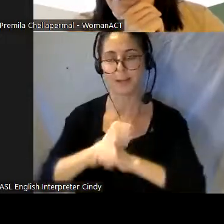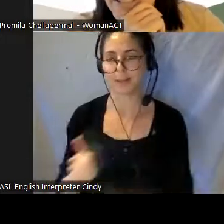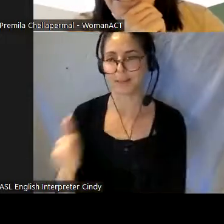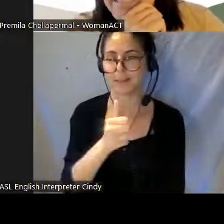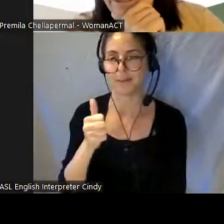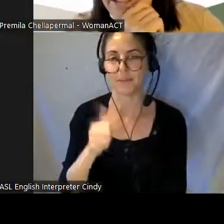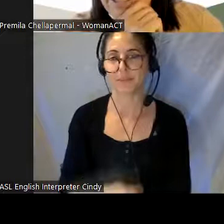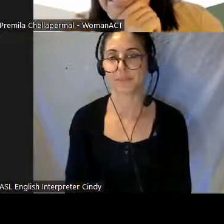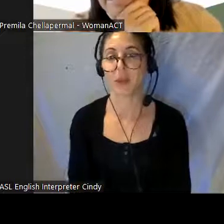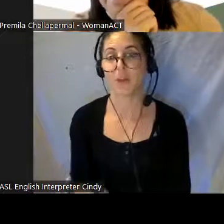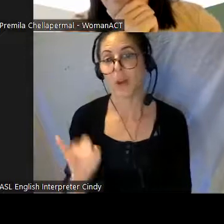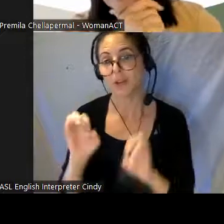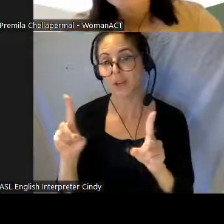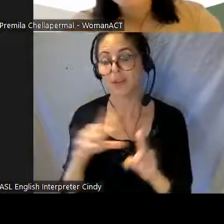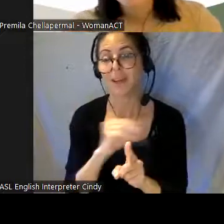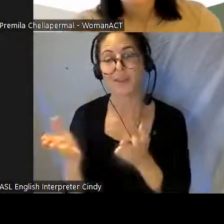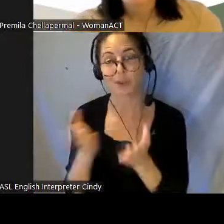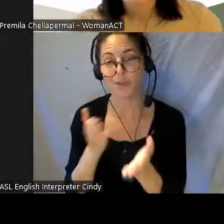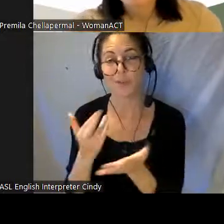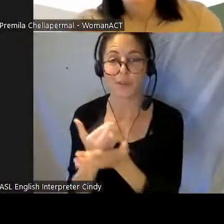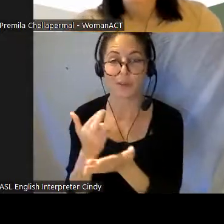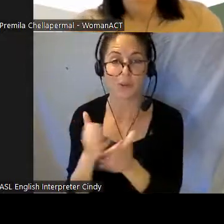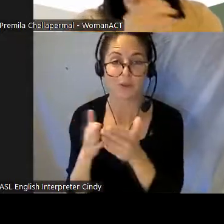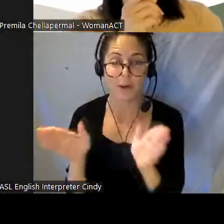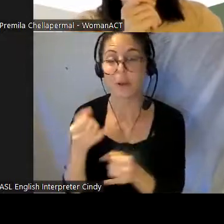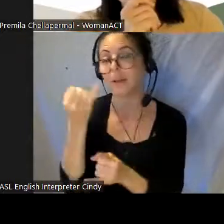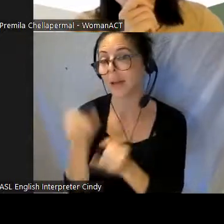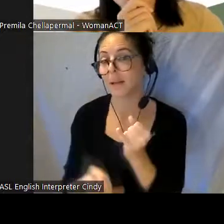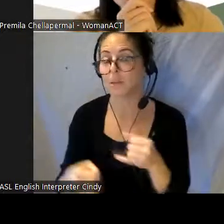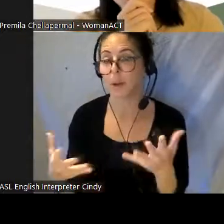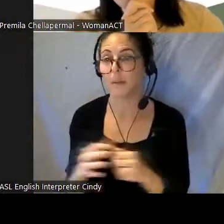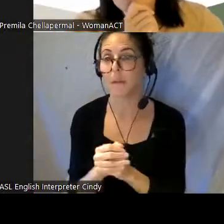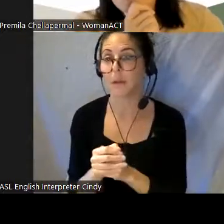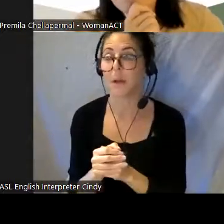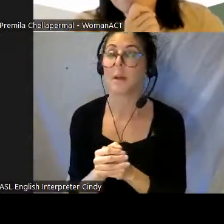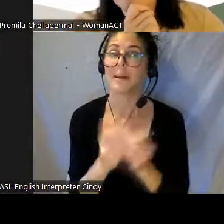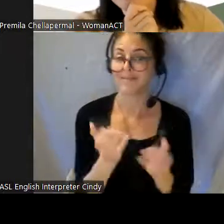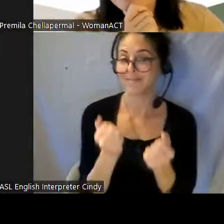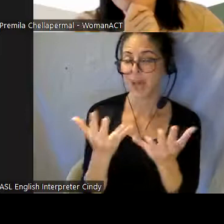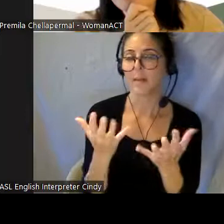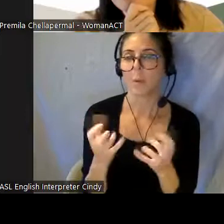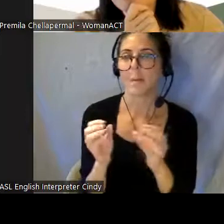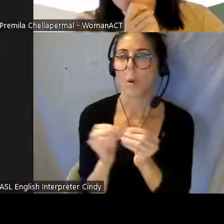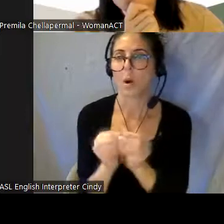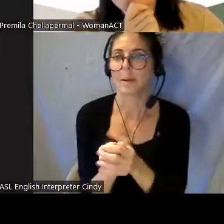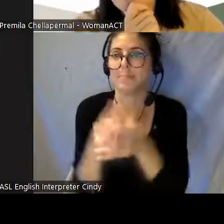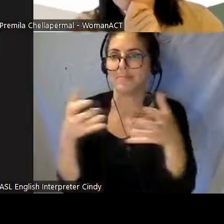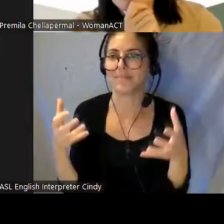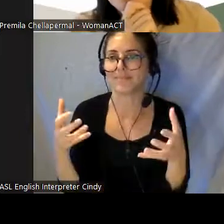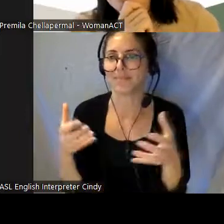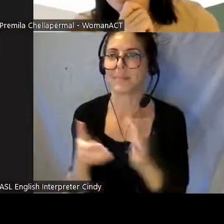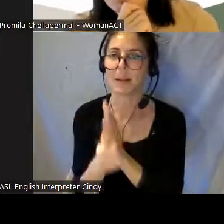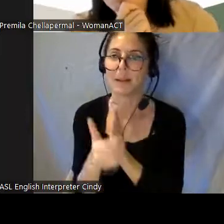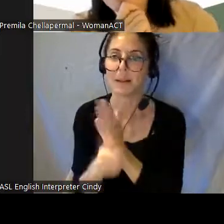Education on services and resources in general. And lastly, service providers wanted more capacity building